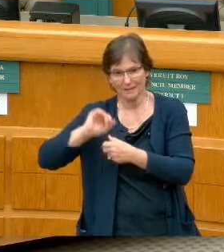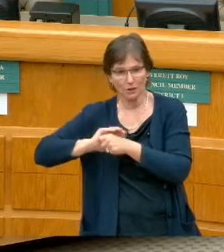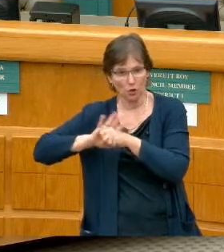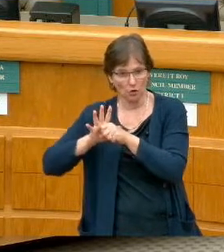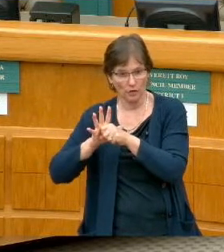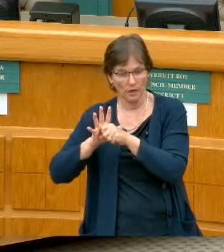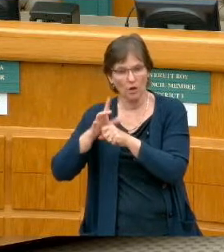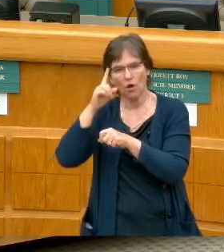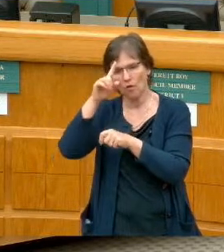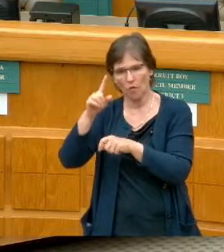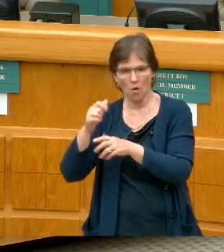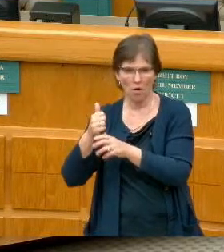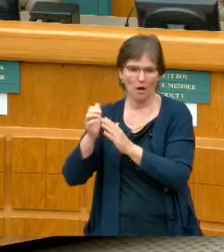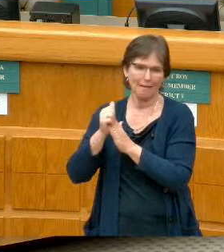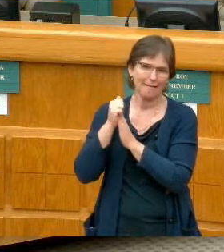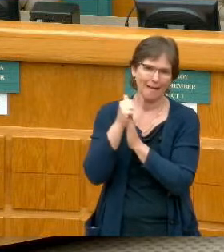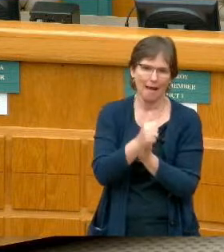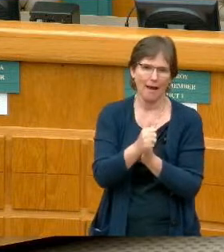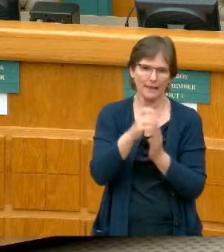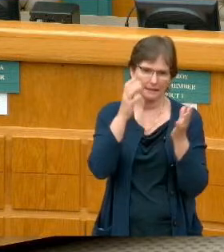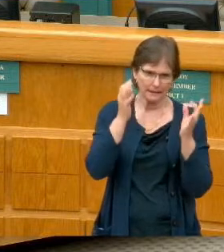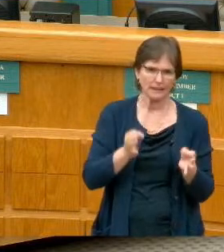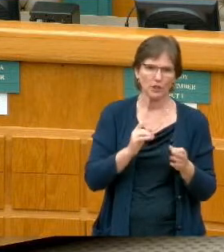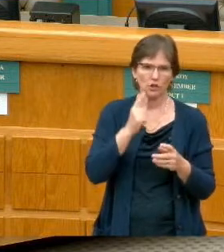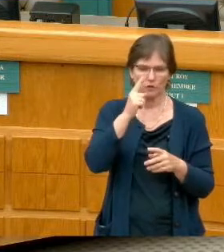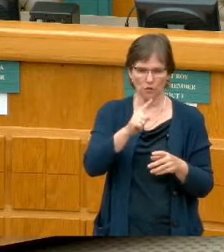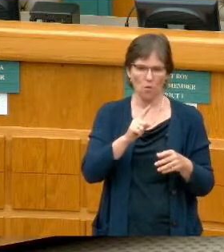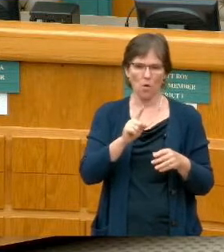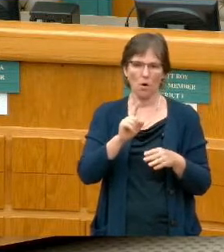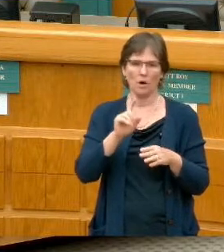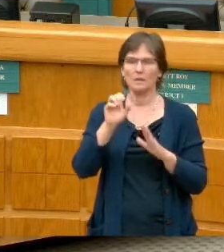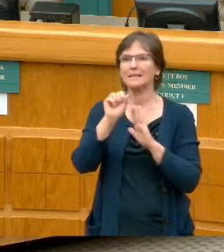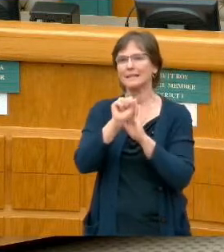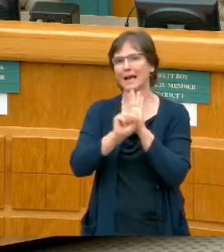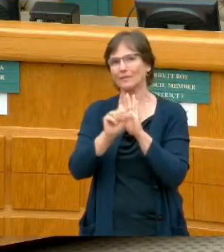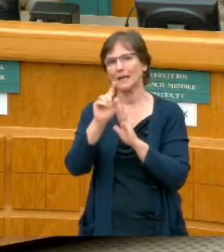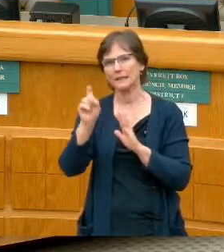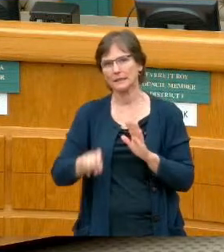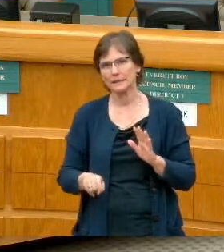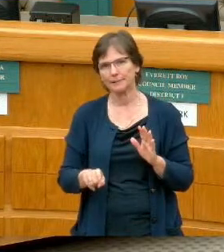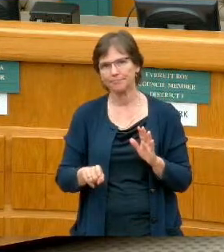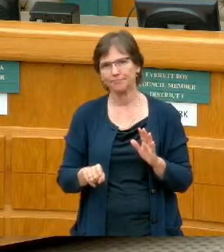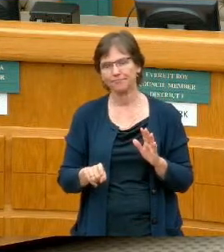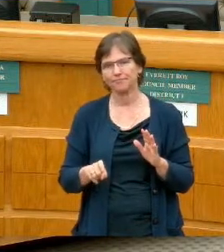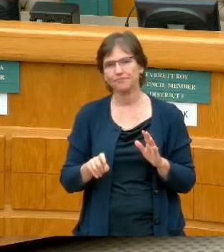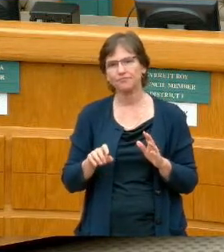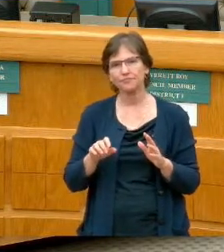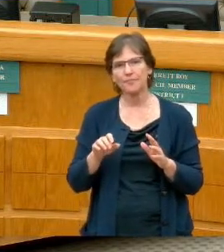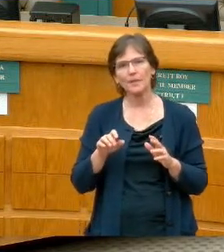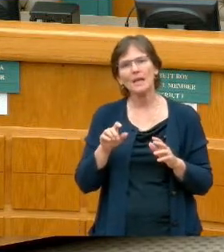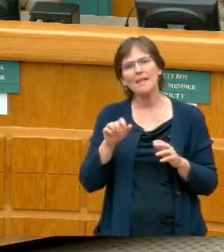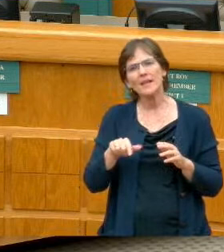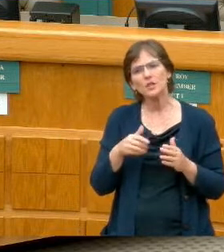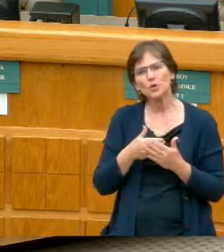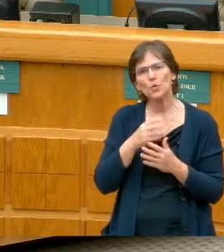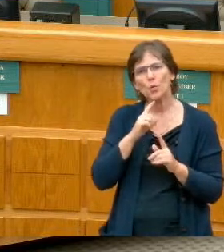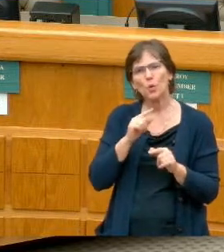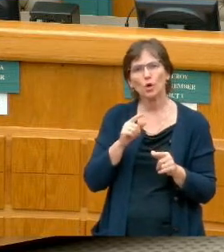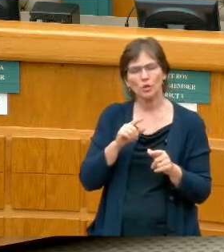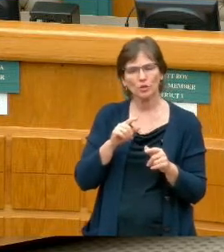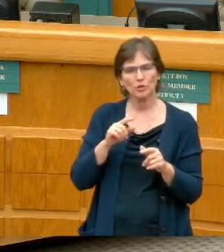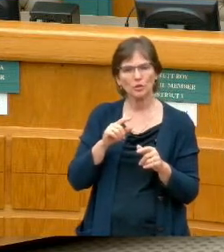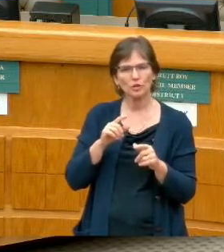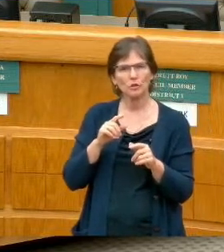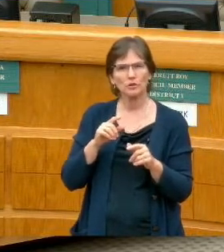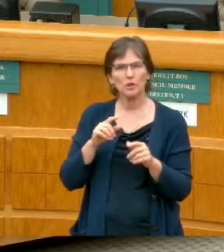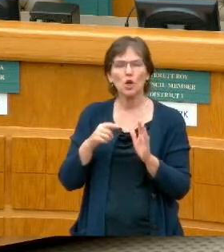right way to make decisions. The metric focuses on area with high hospitalizations, referring to any,